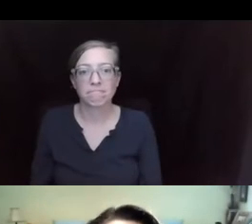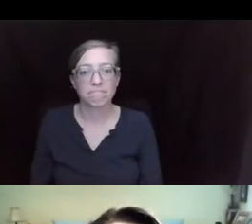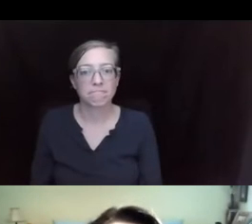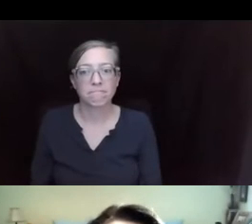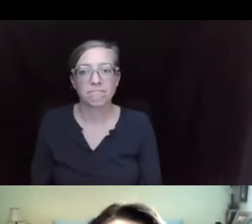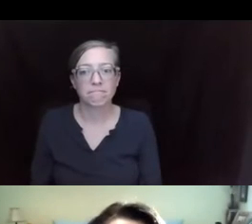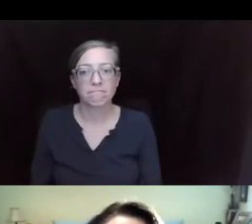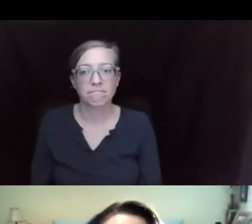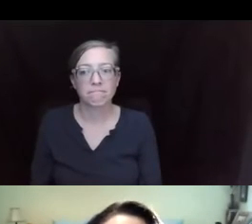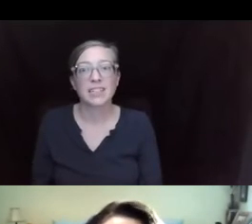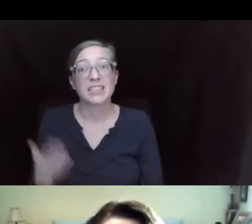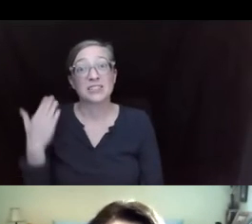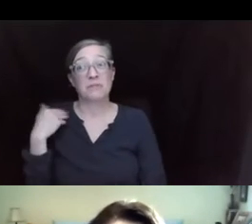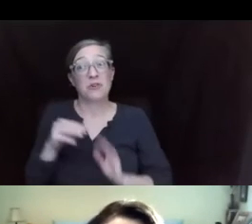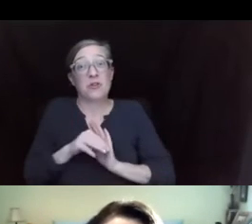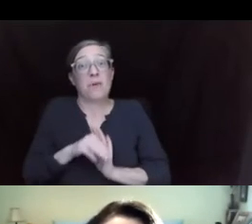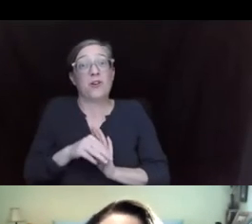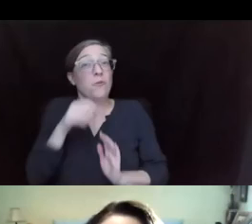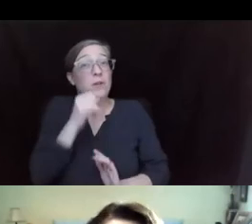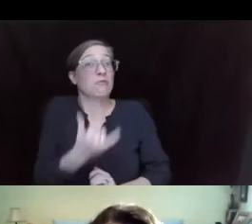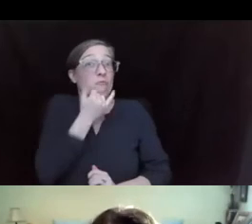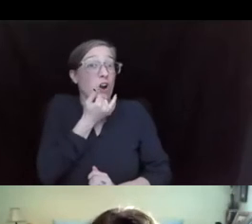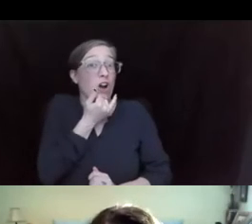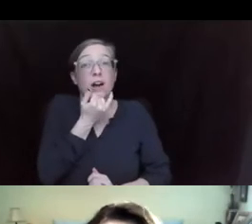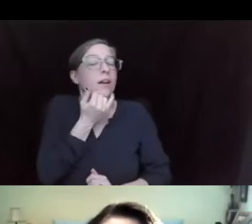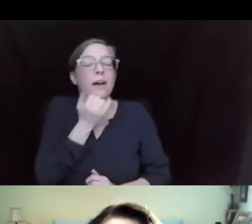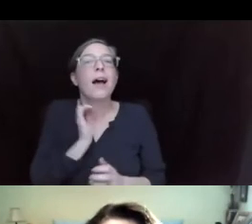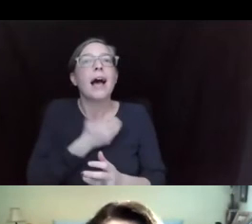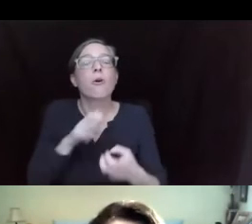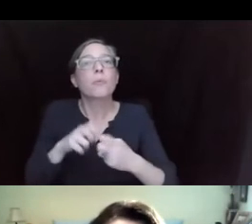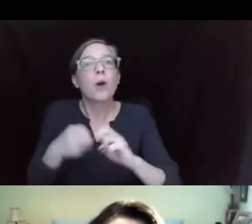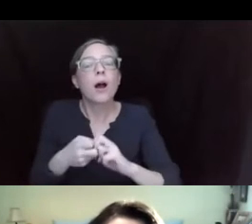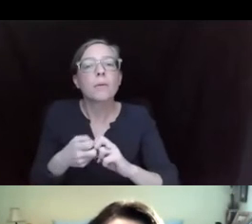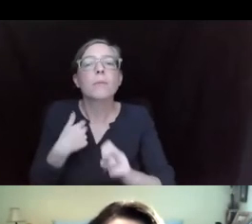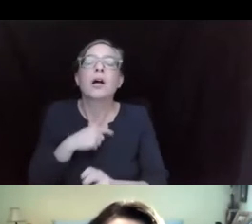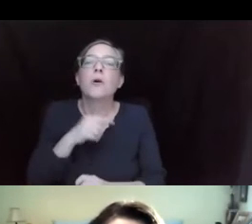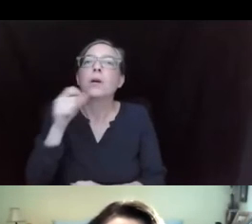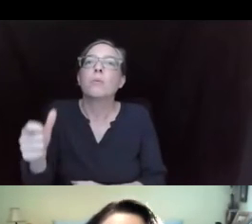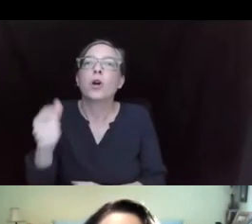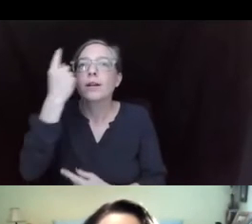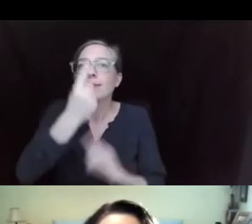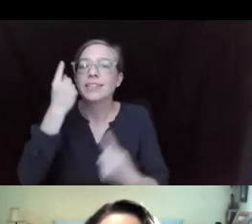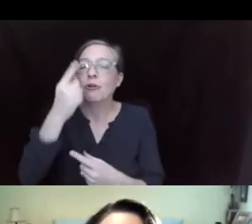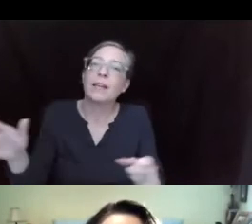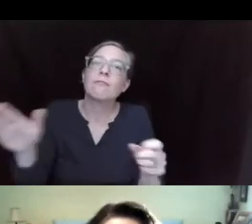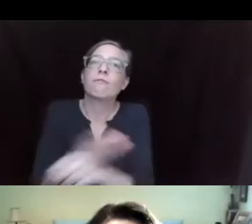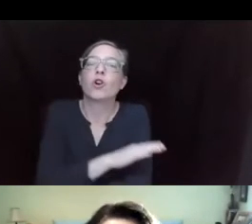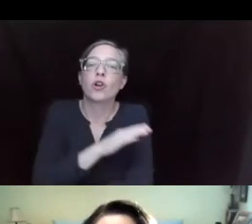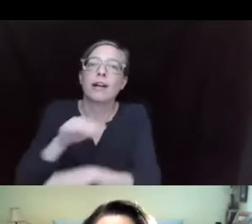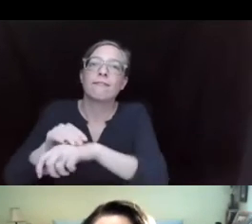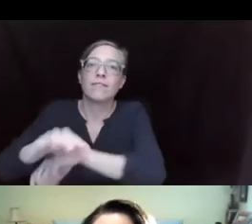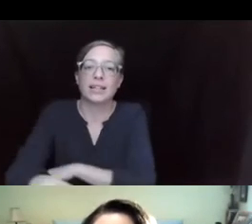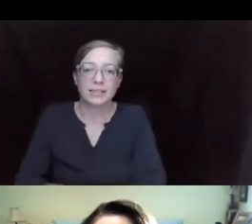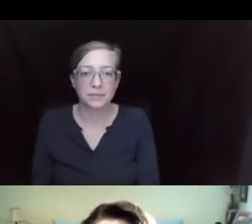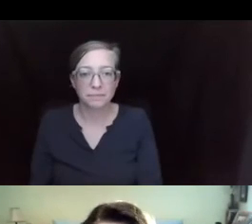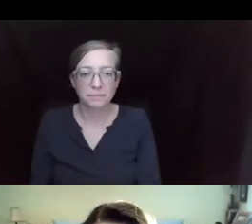were not considering a full effect. Now, this phenomenon of electrophoresis of the second kind had been well known by